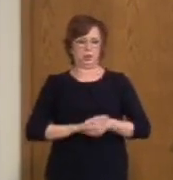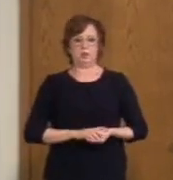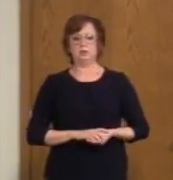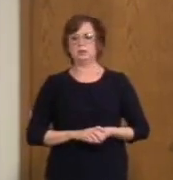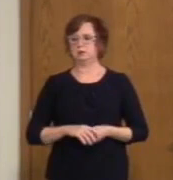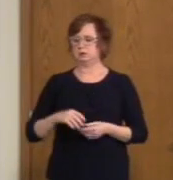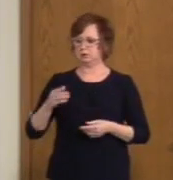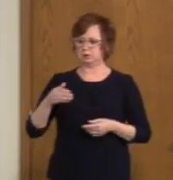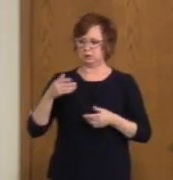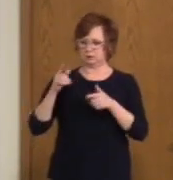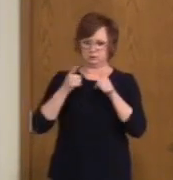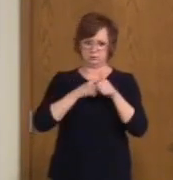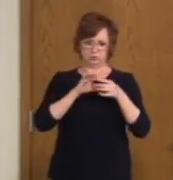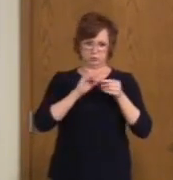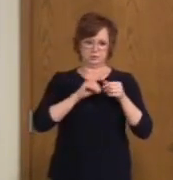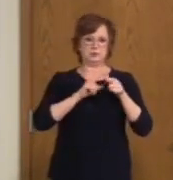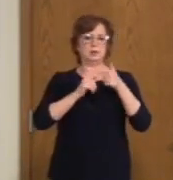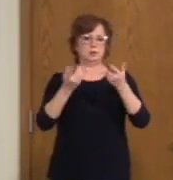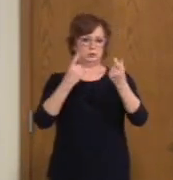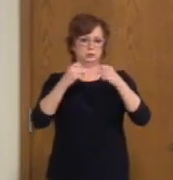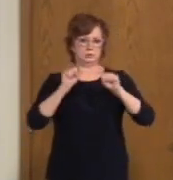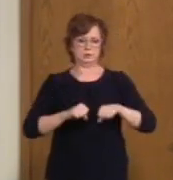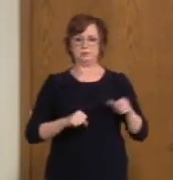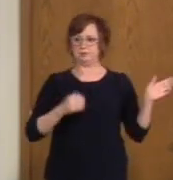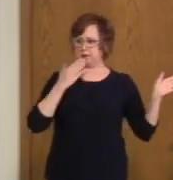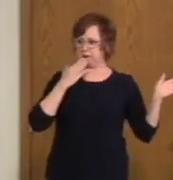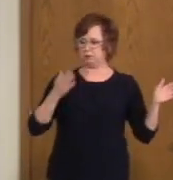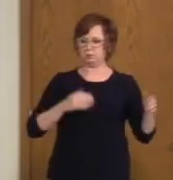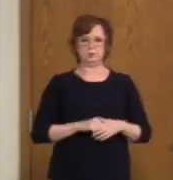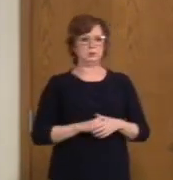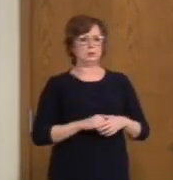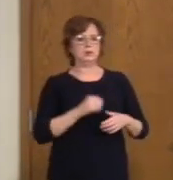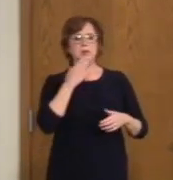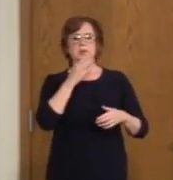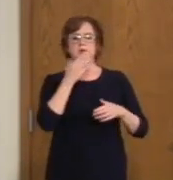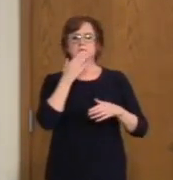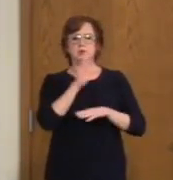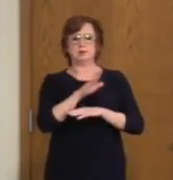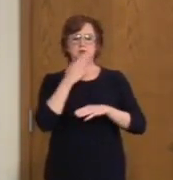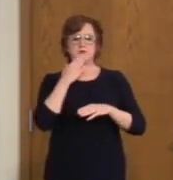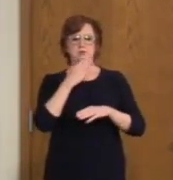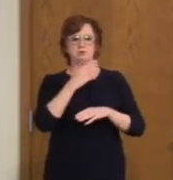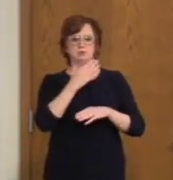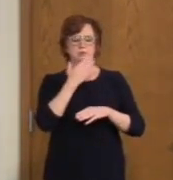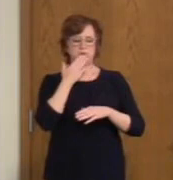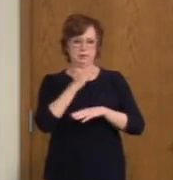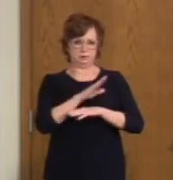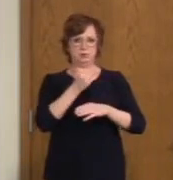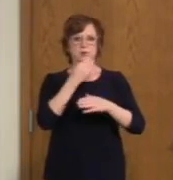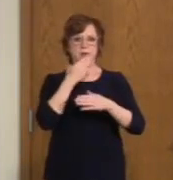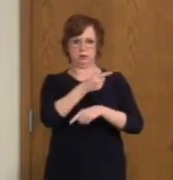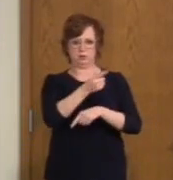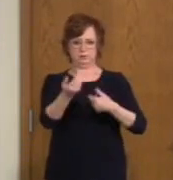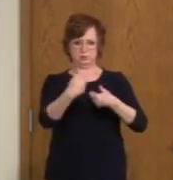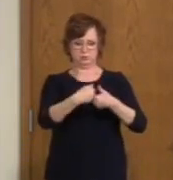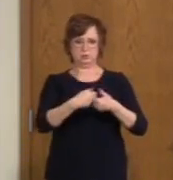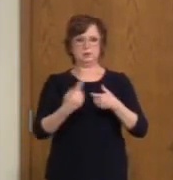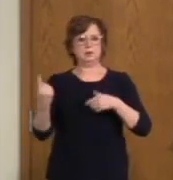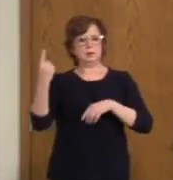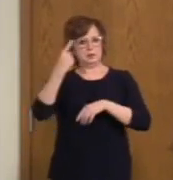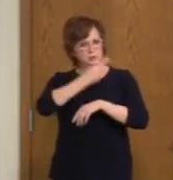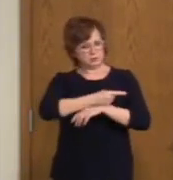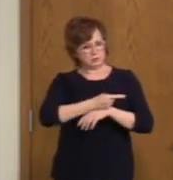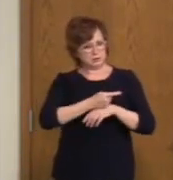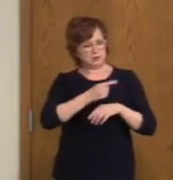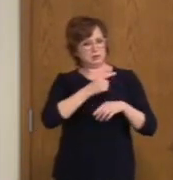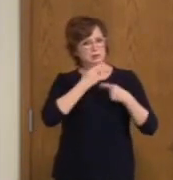you, Matt. Good afternoon, everyone, and thank you for joining us here today. Saskatchewan's vaccine rollout continues to lead the nation, and